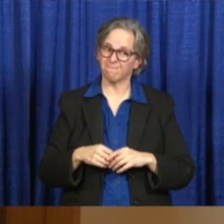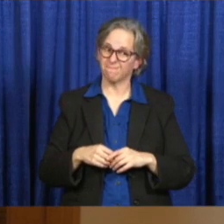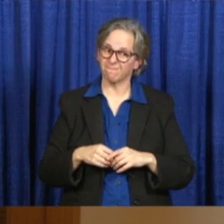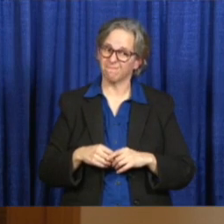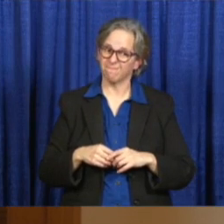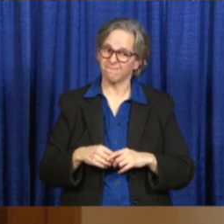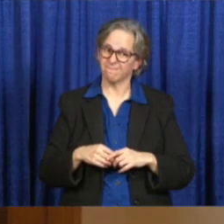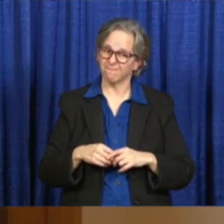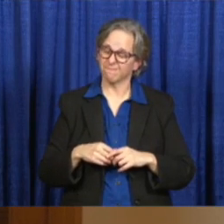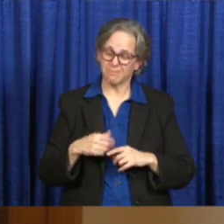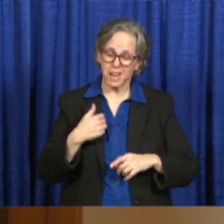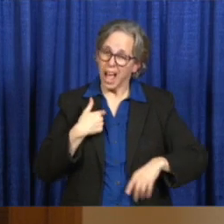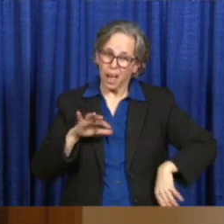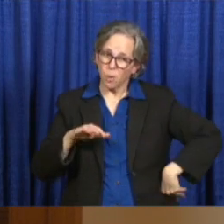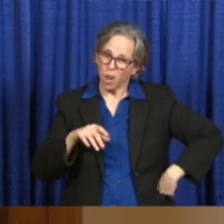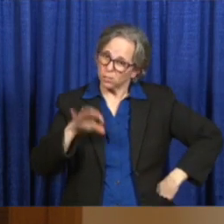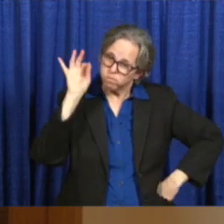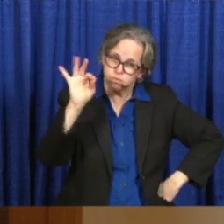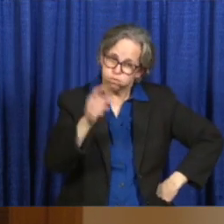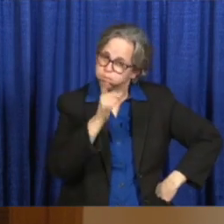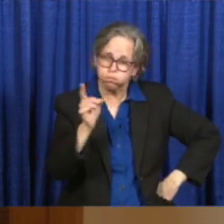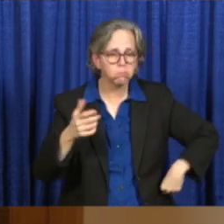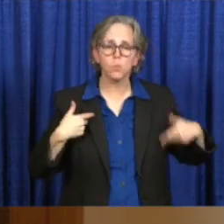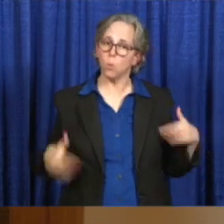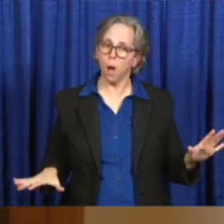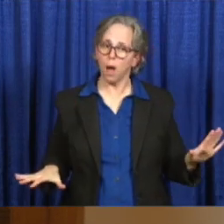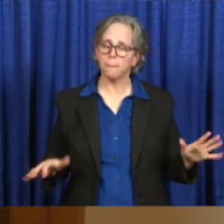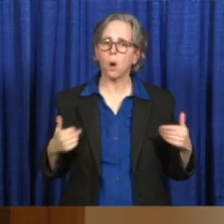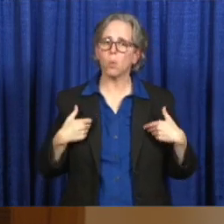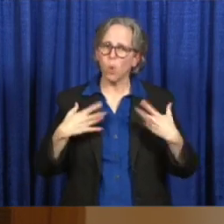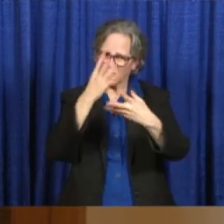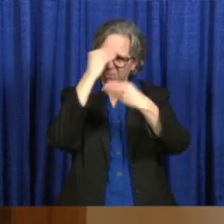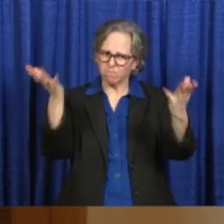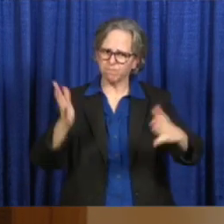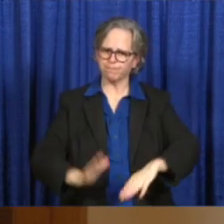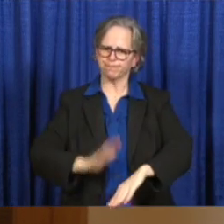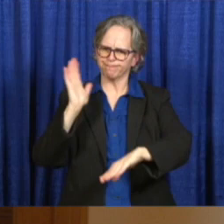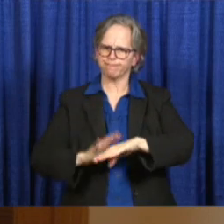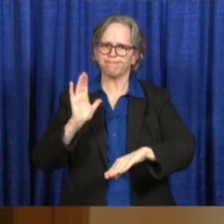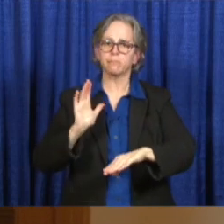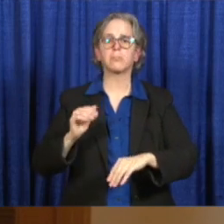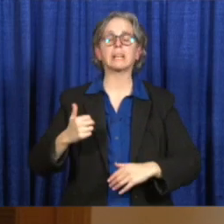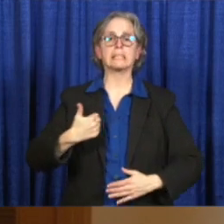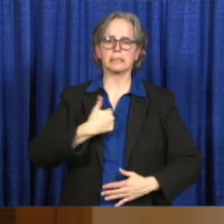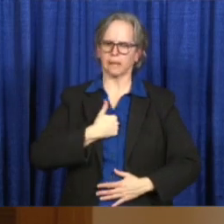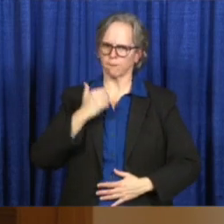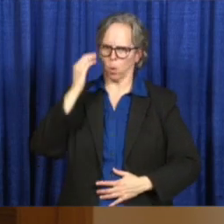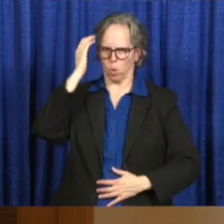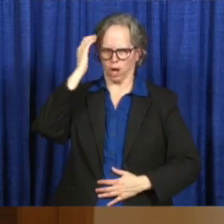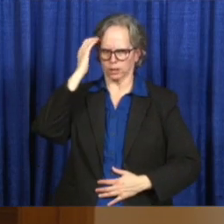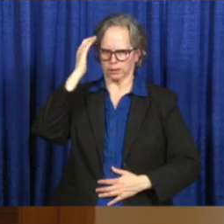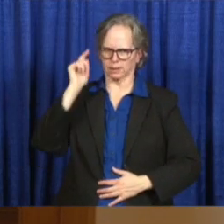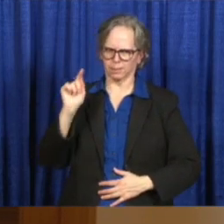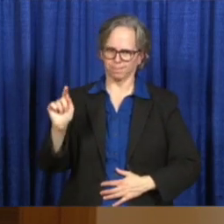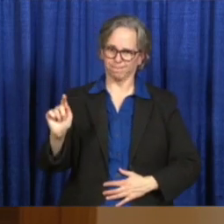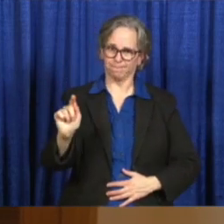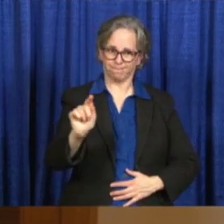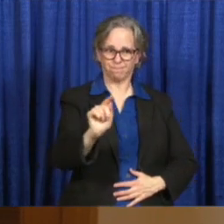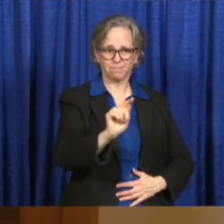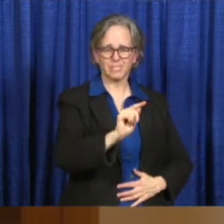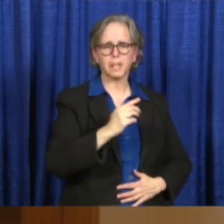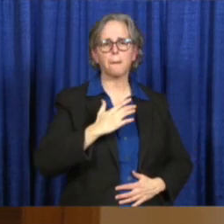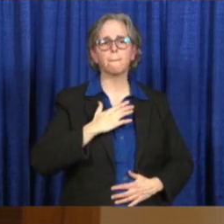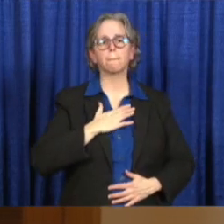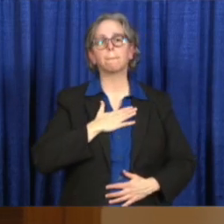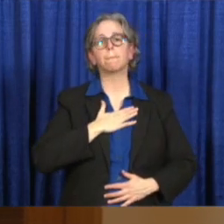about our self-awareness and a constant need for us to remember to be kind. And